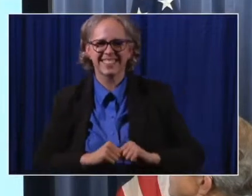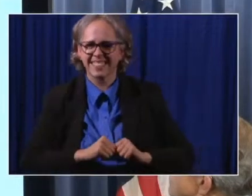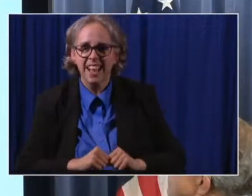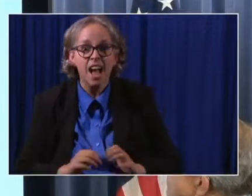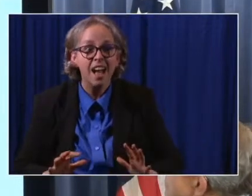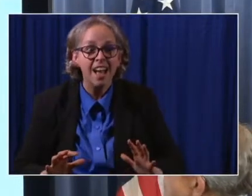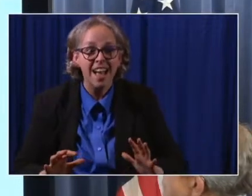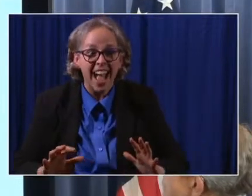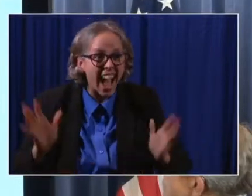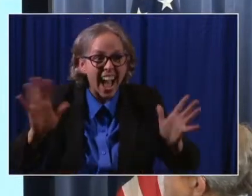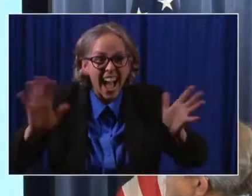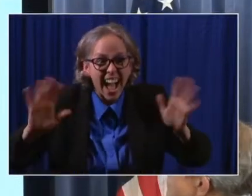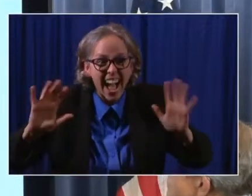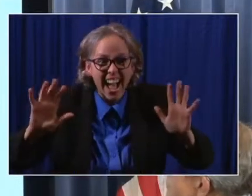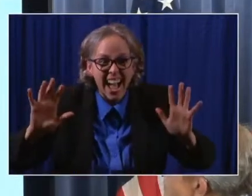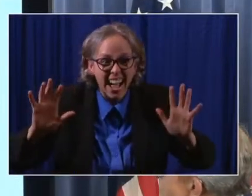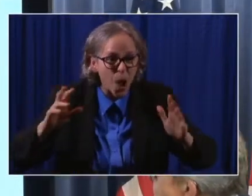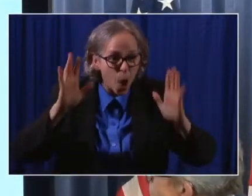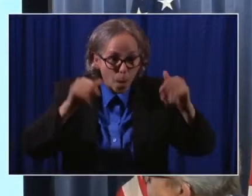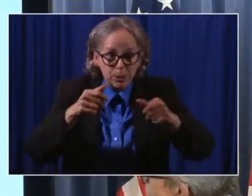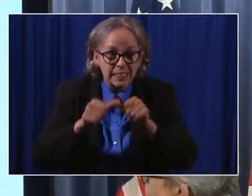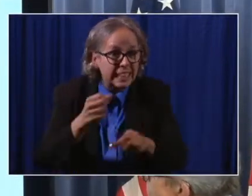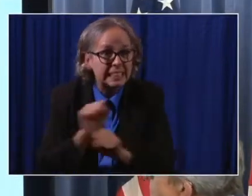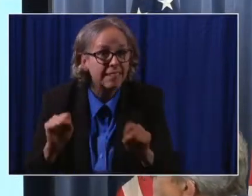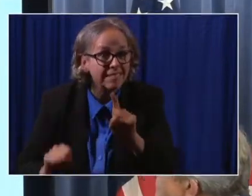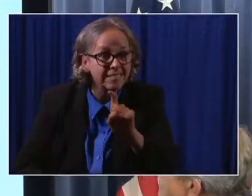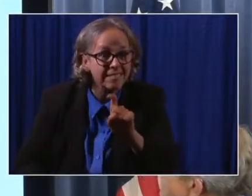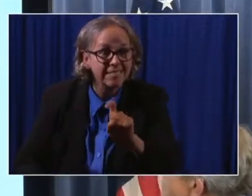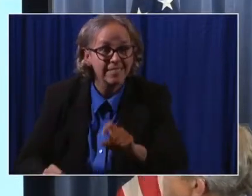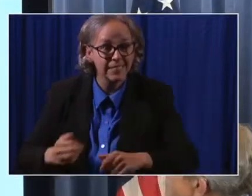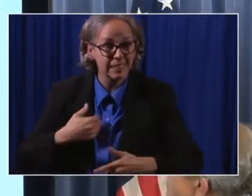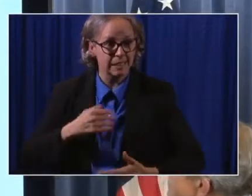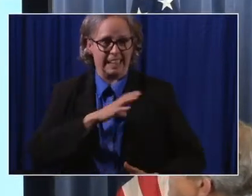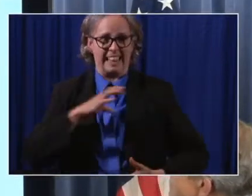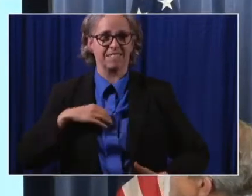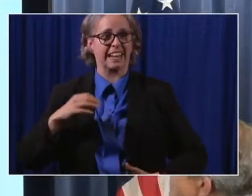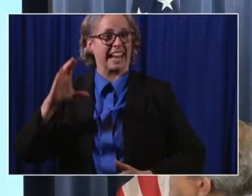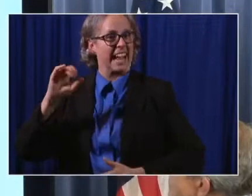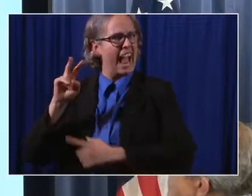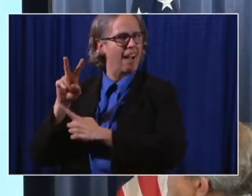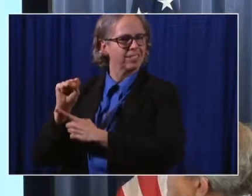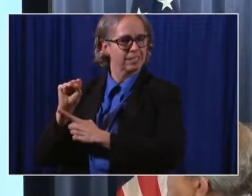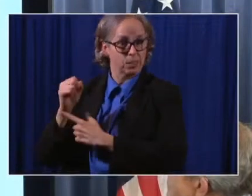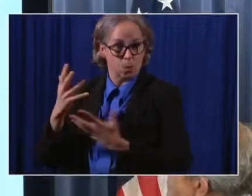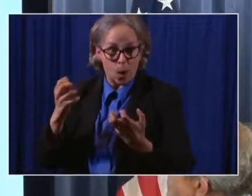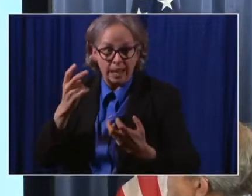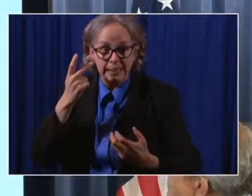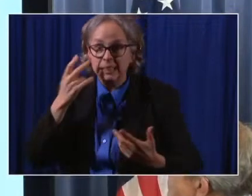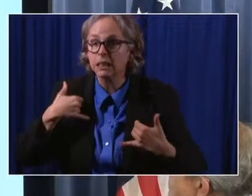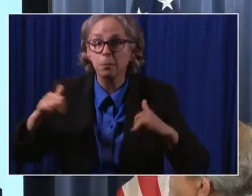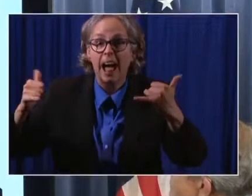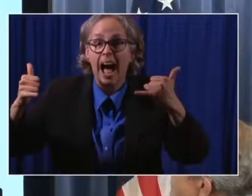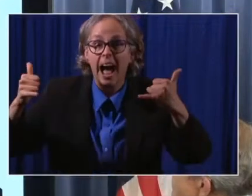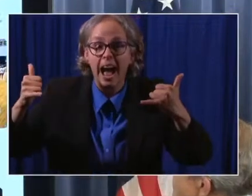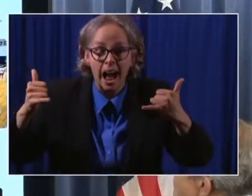Hey guys, hope you're staying safe. This is Darius Garland from the Cleveland Cavaliers, and if you want to see the Cavs play, wear your mask.